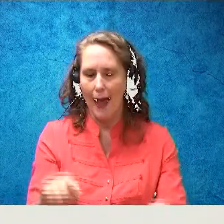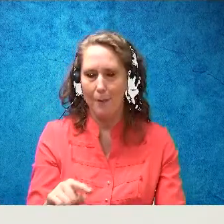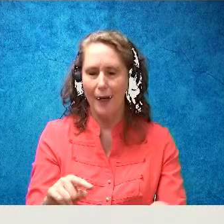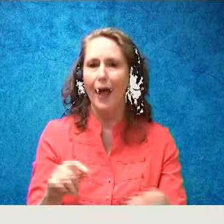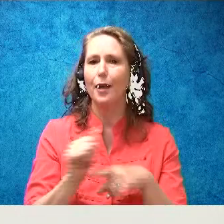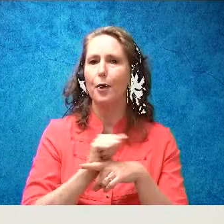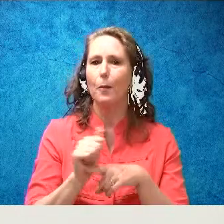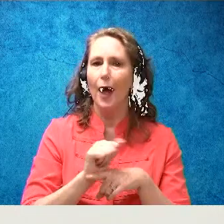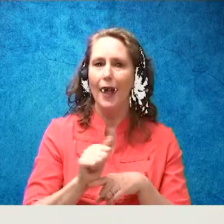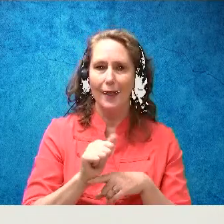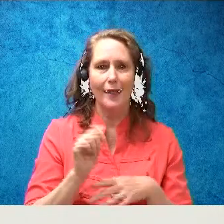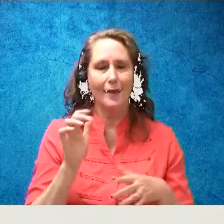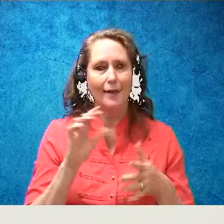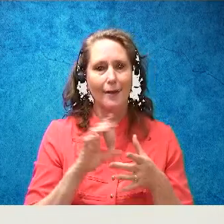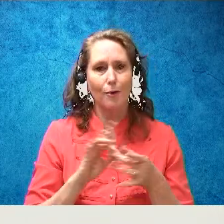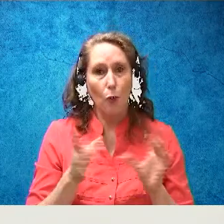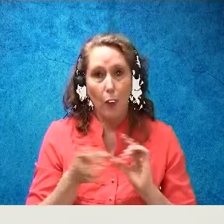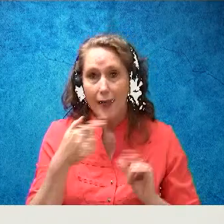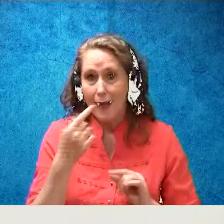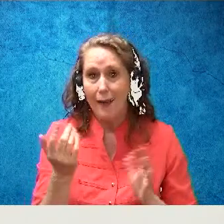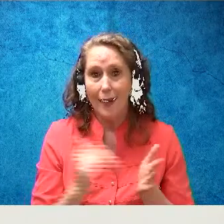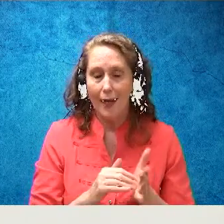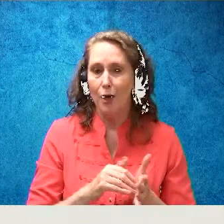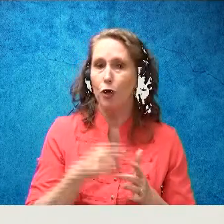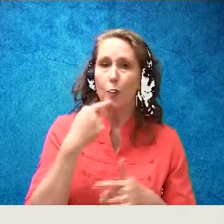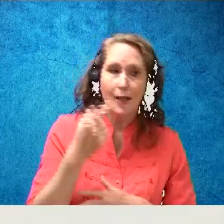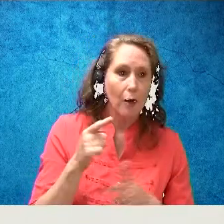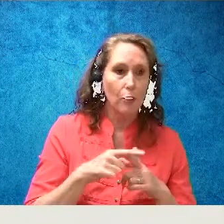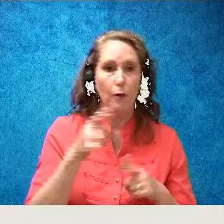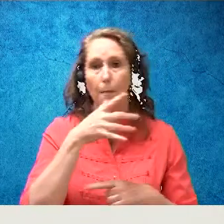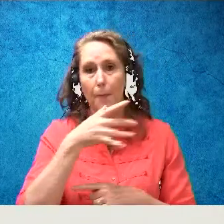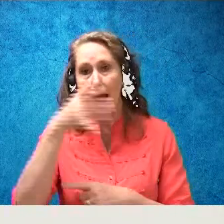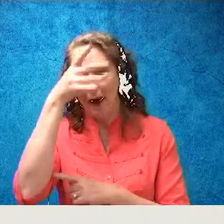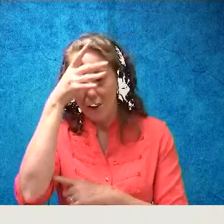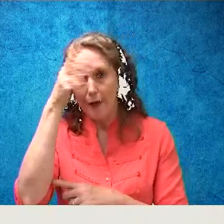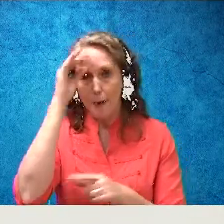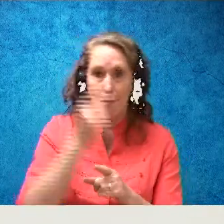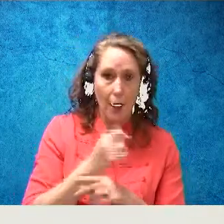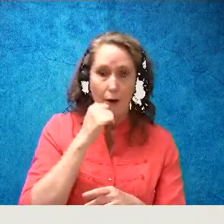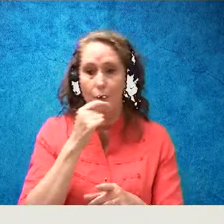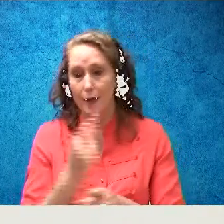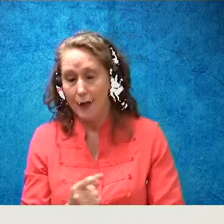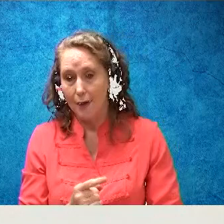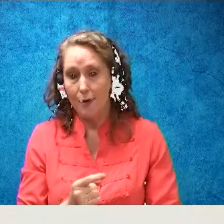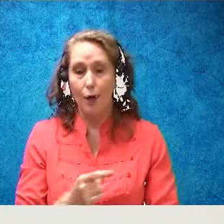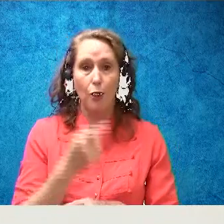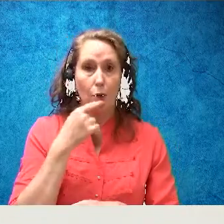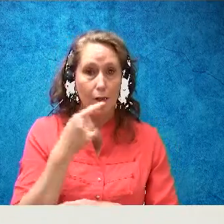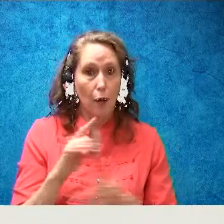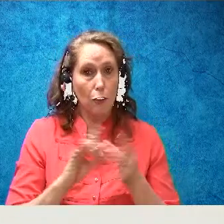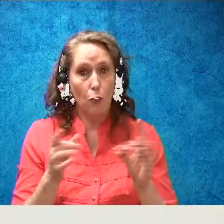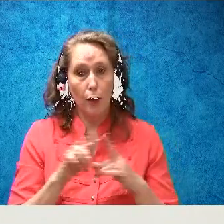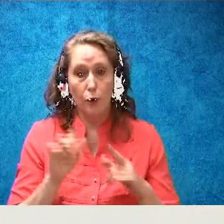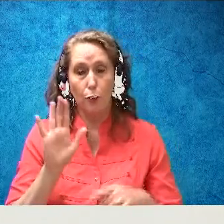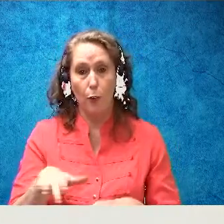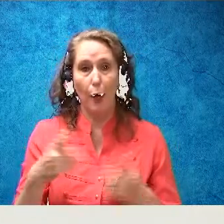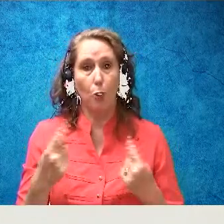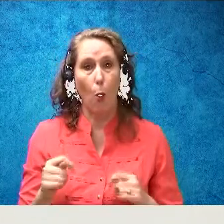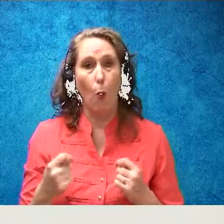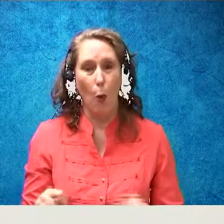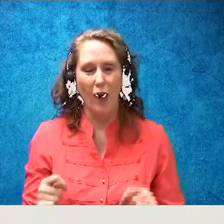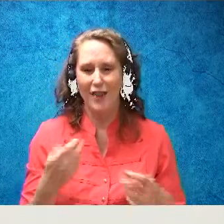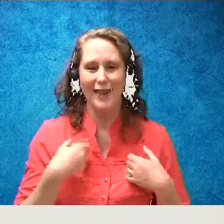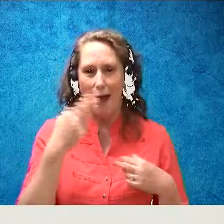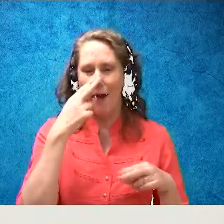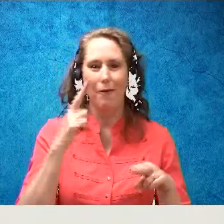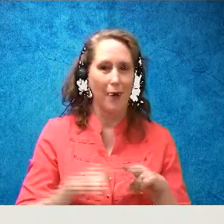story to your mom, your dad, your grandparents, your brother, your sister. You can even retell a story to your stuffed animal, right? Just have fun with